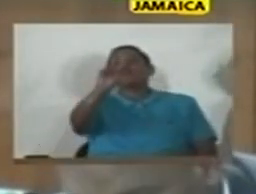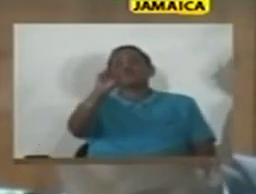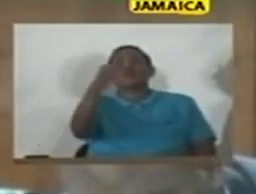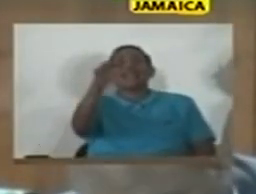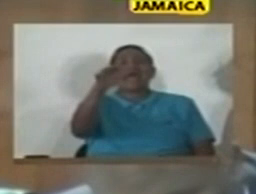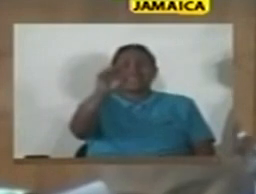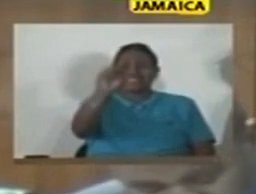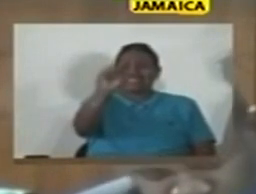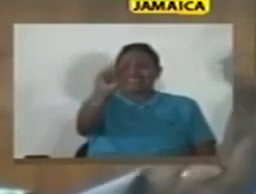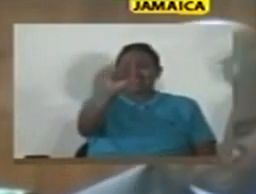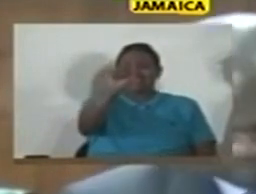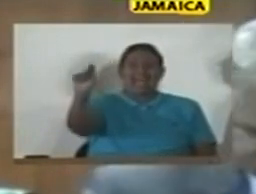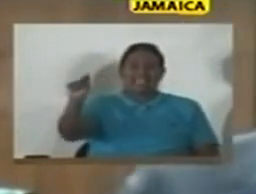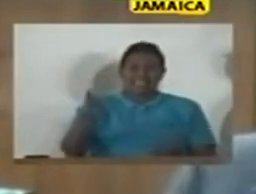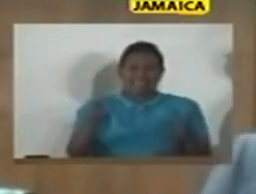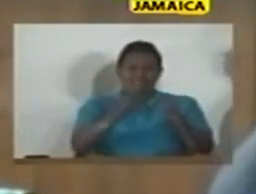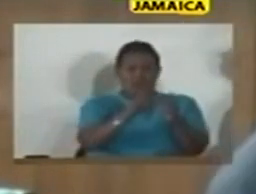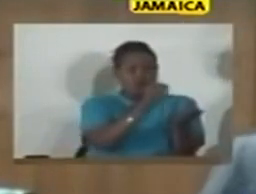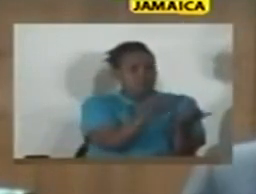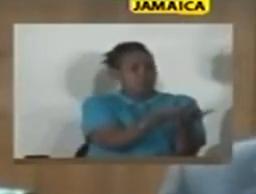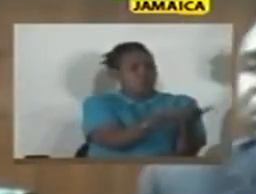net asset value of the fund stood at